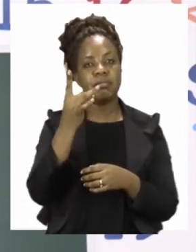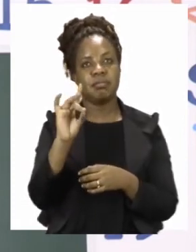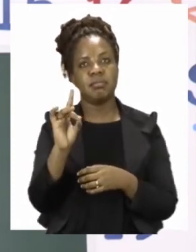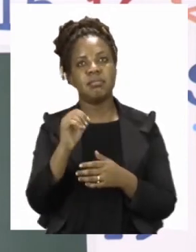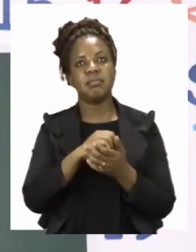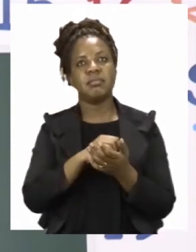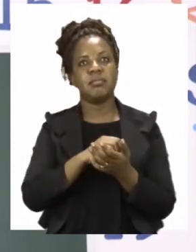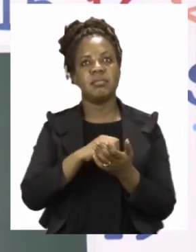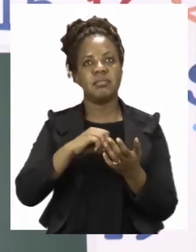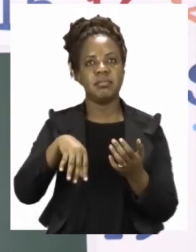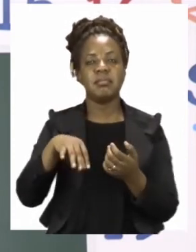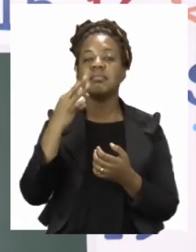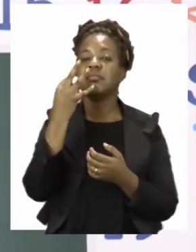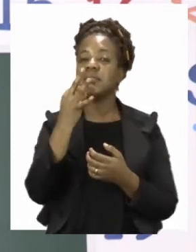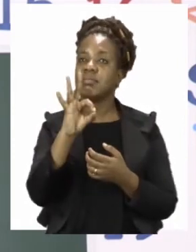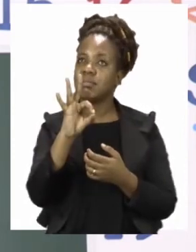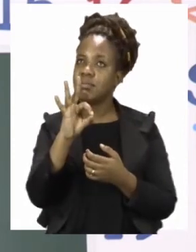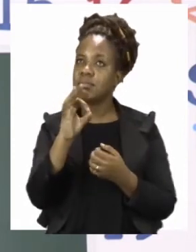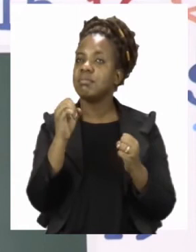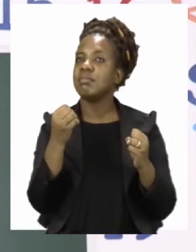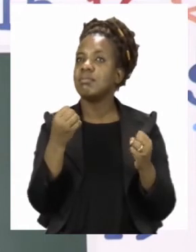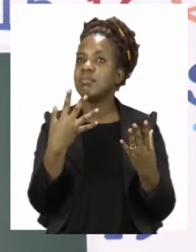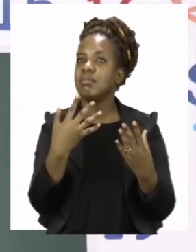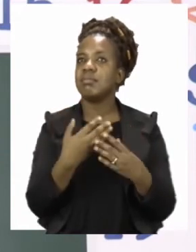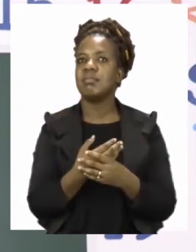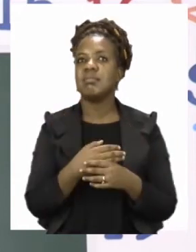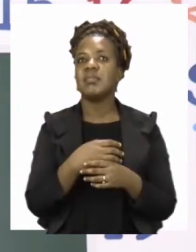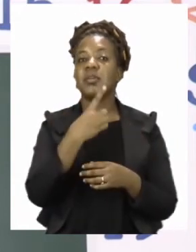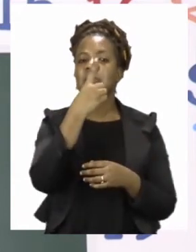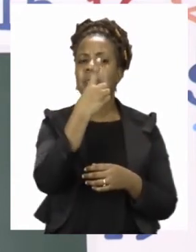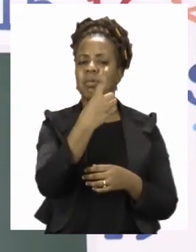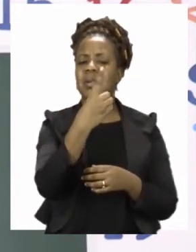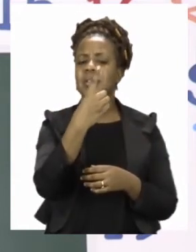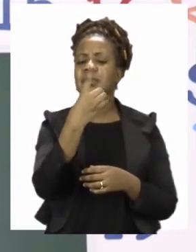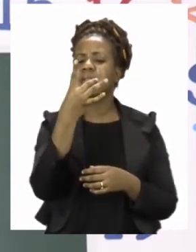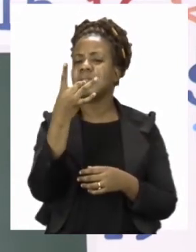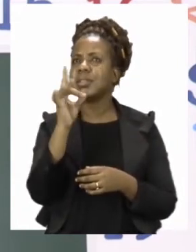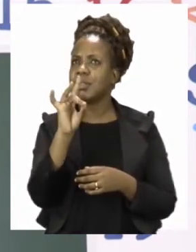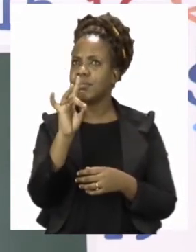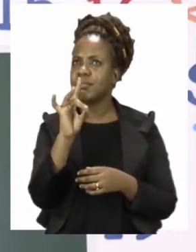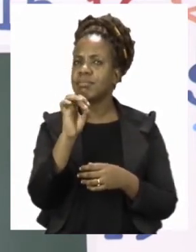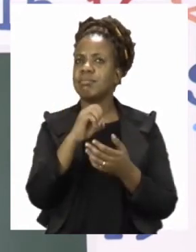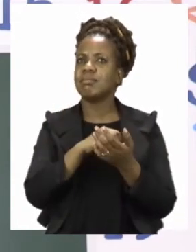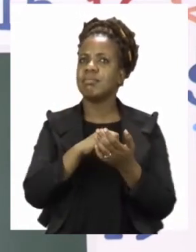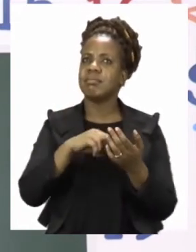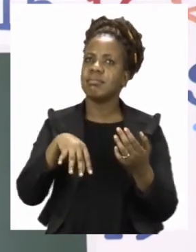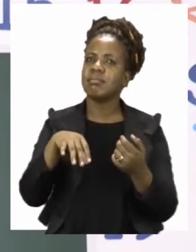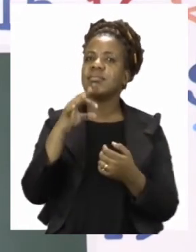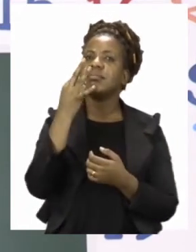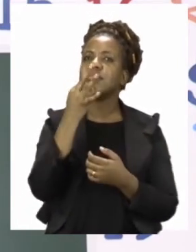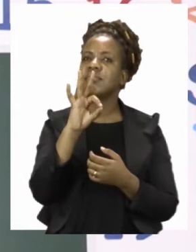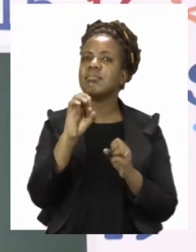tens next, and then lastly we have our hundreds. So we